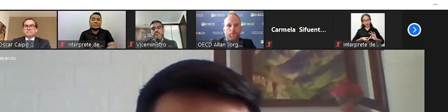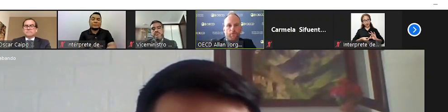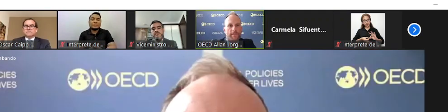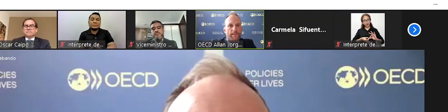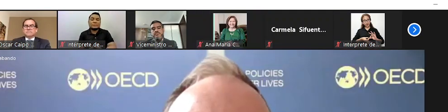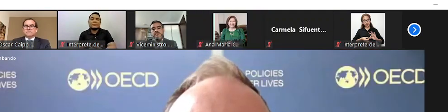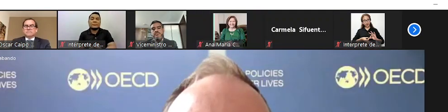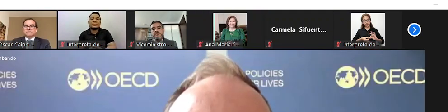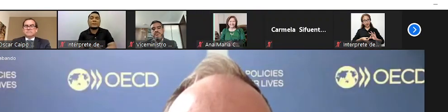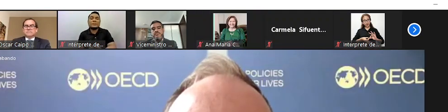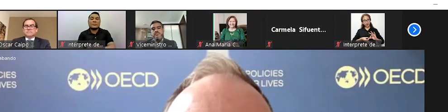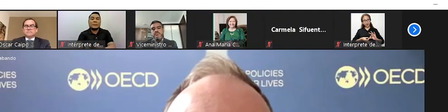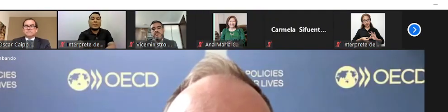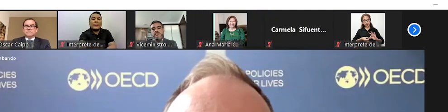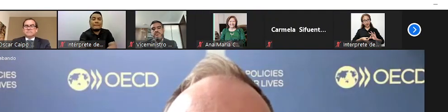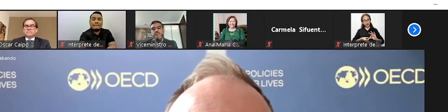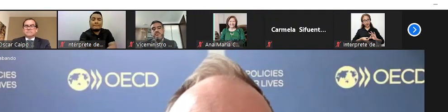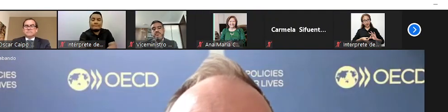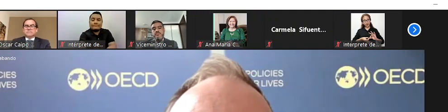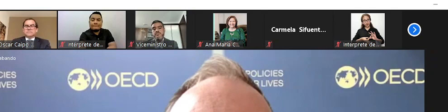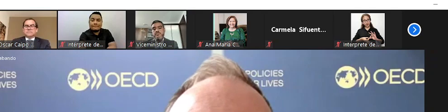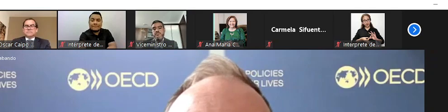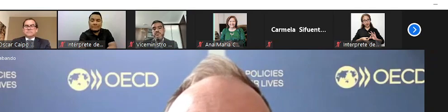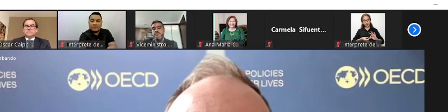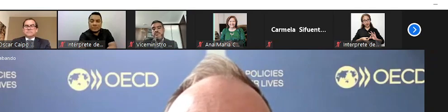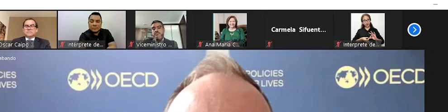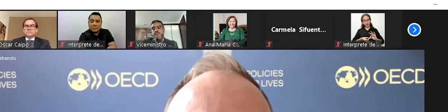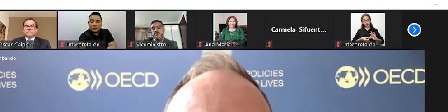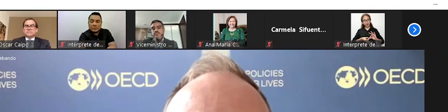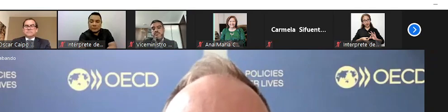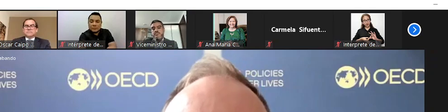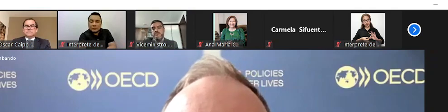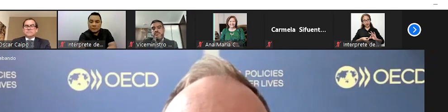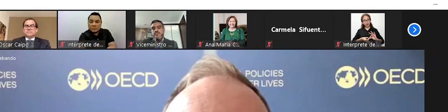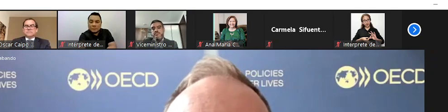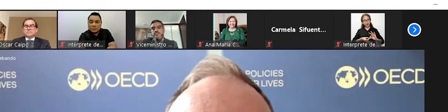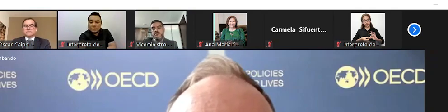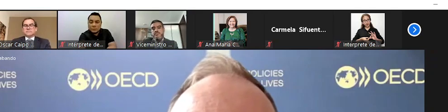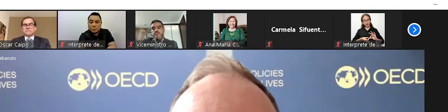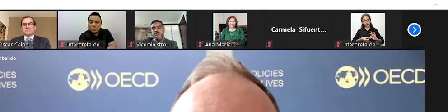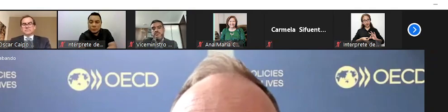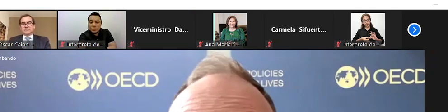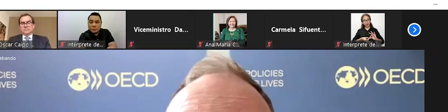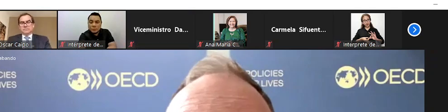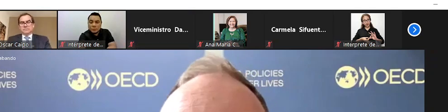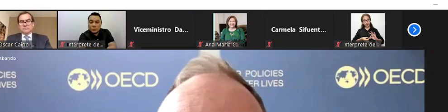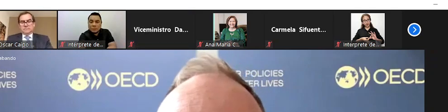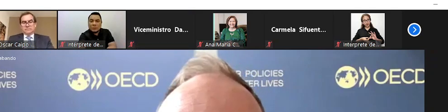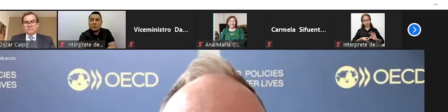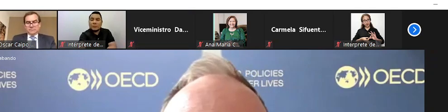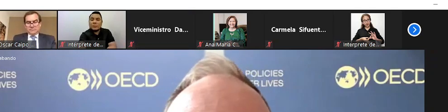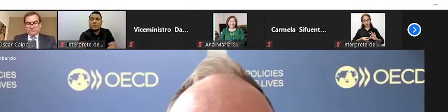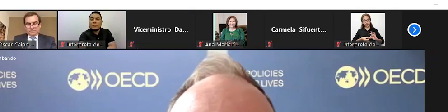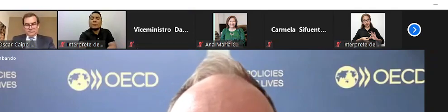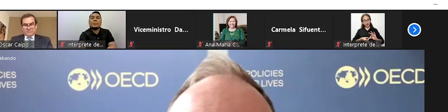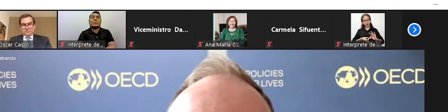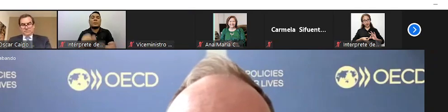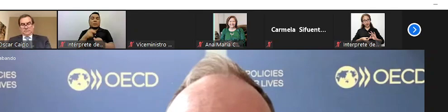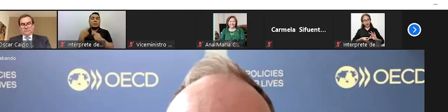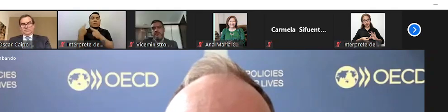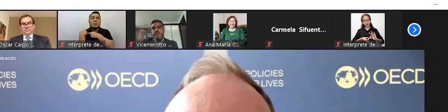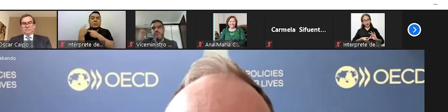thank you greetings minister luna distinguished representatives of the government of peru